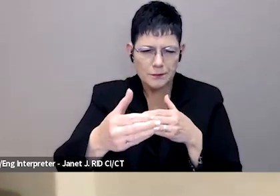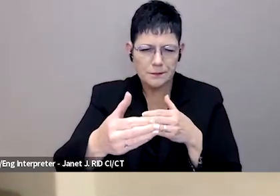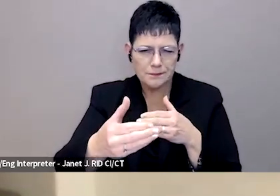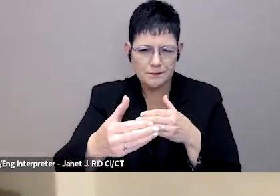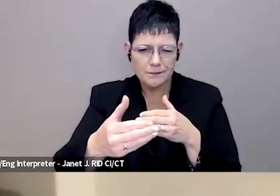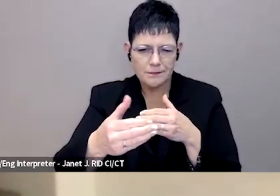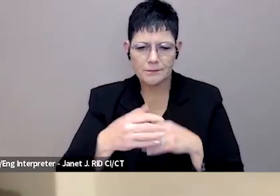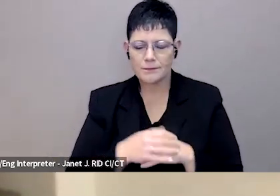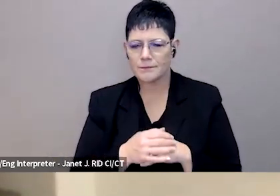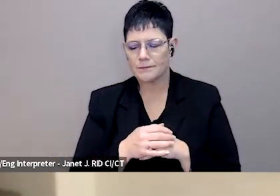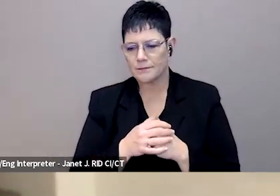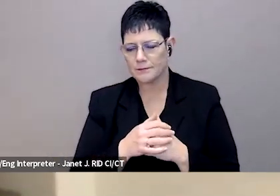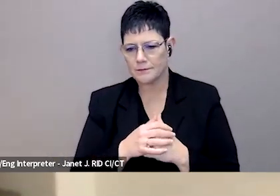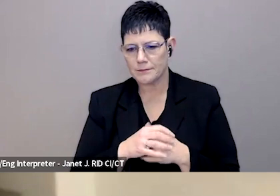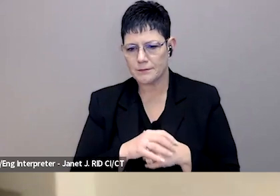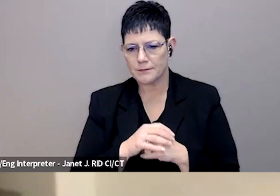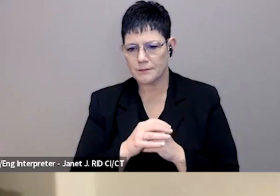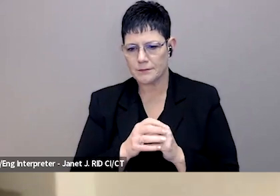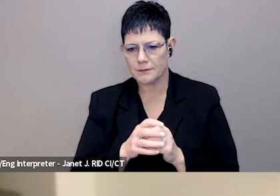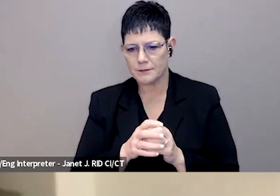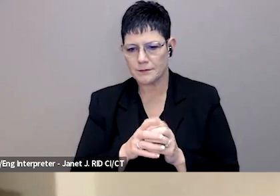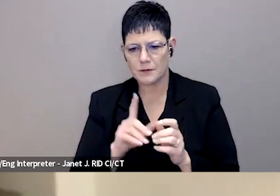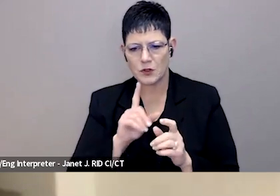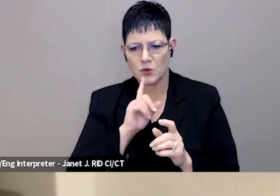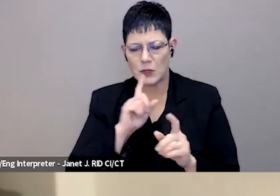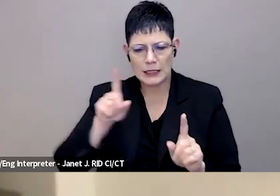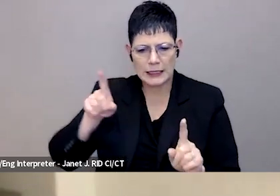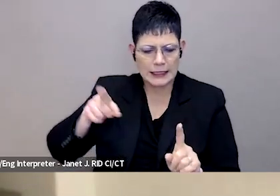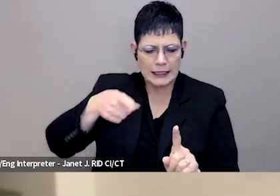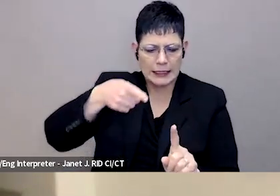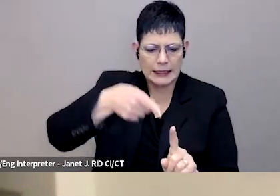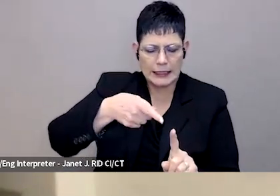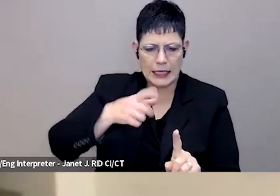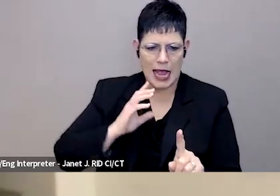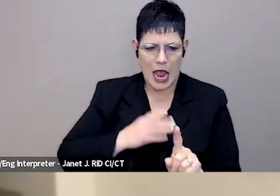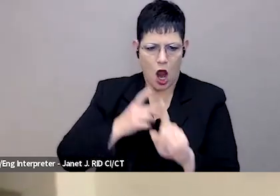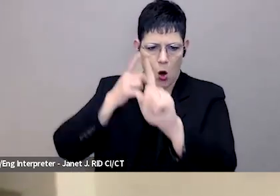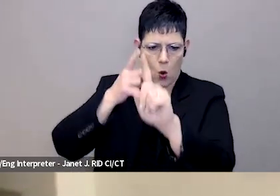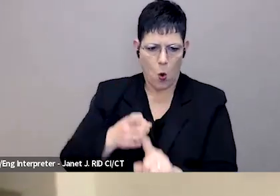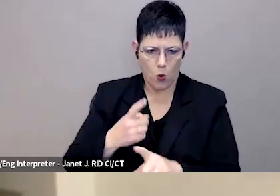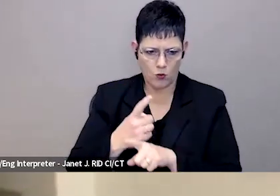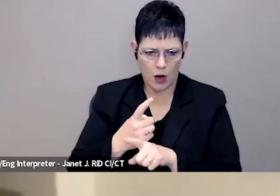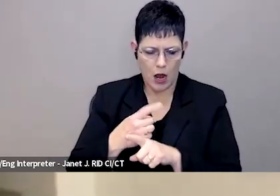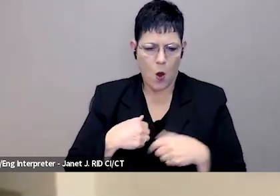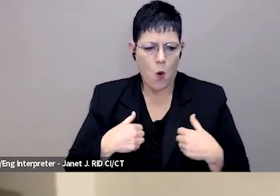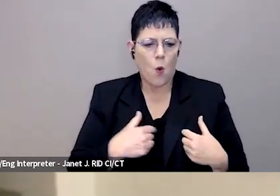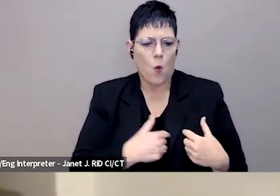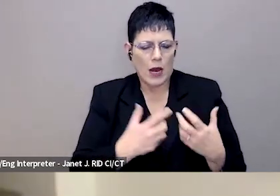really is honed in on by some of what those goals are. I think we want family caregivers to